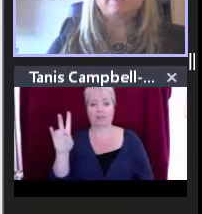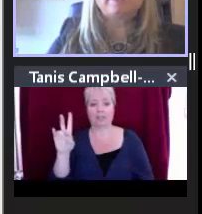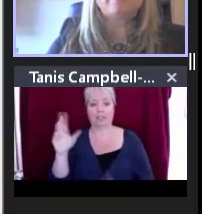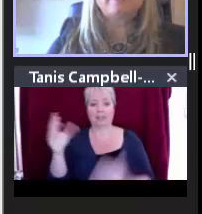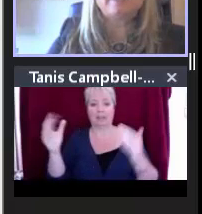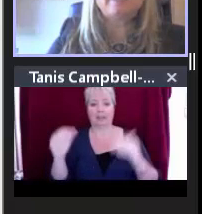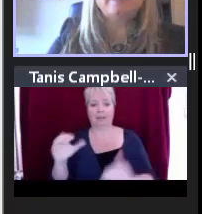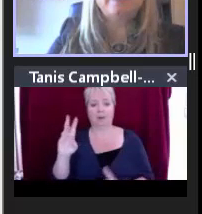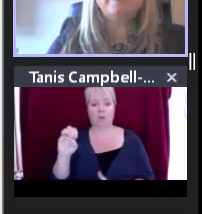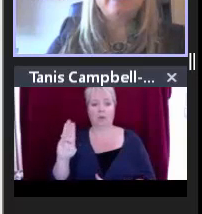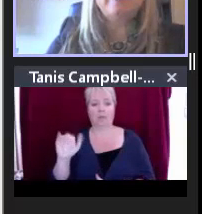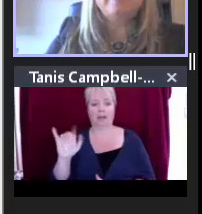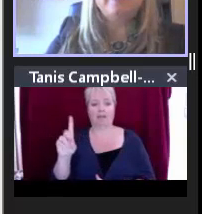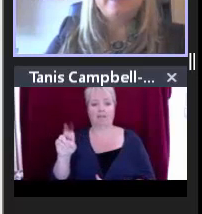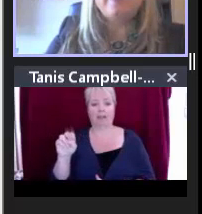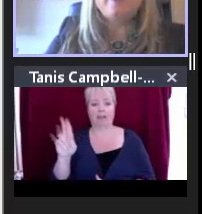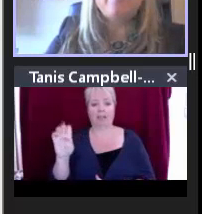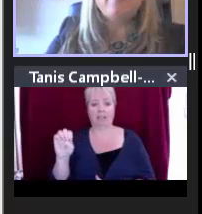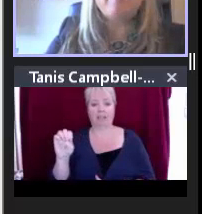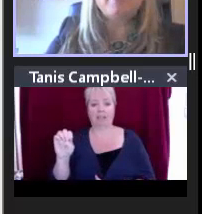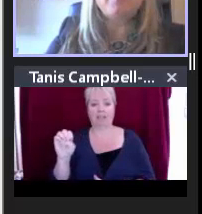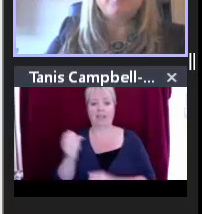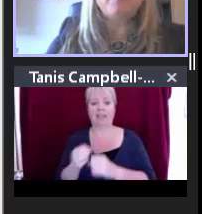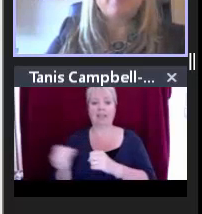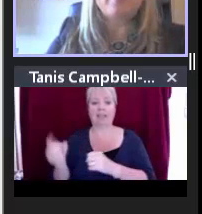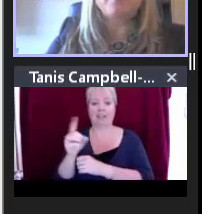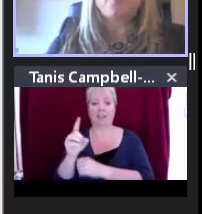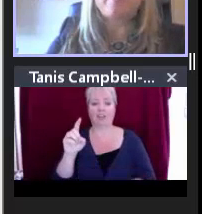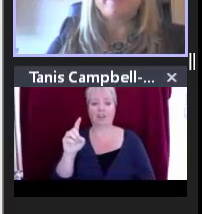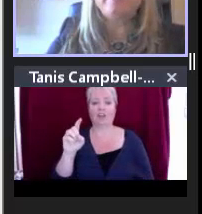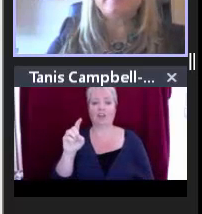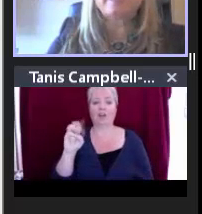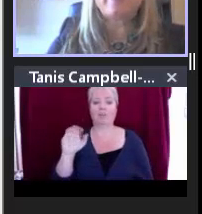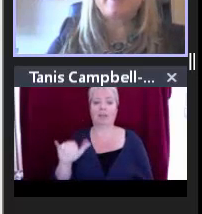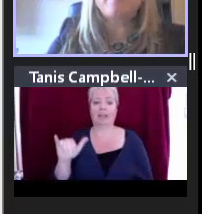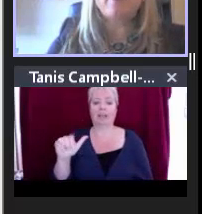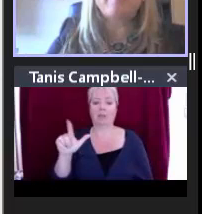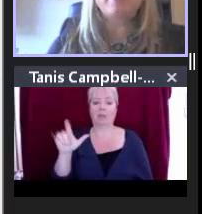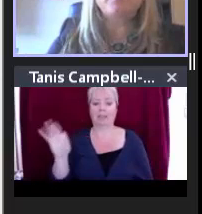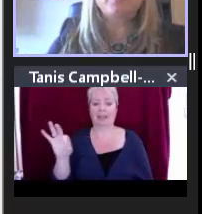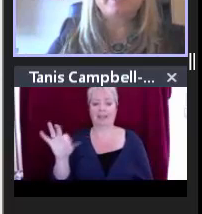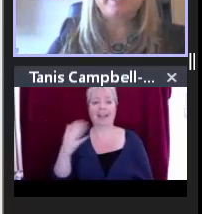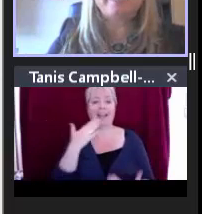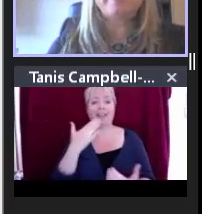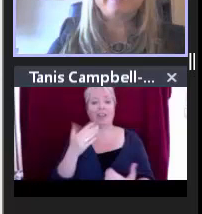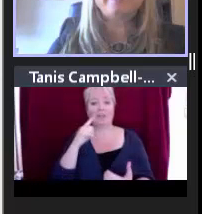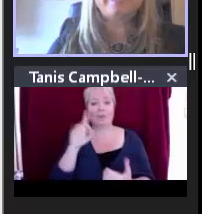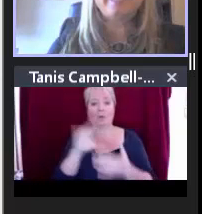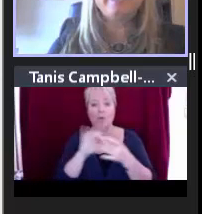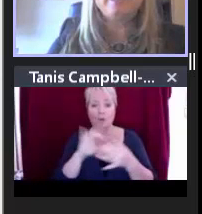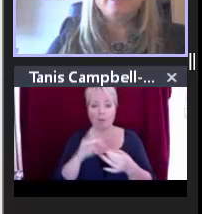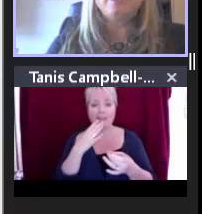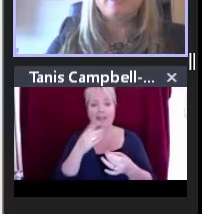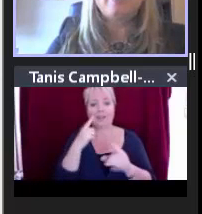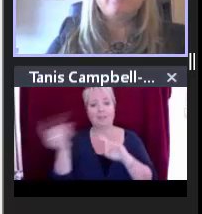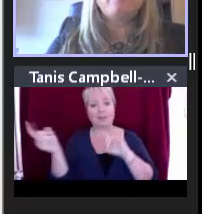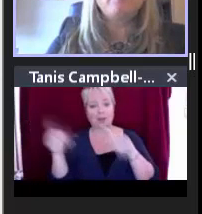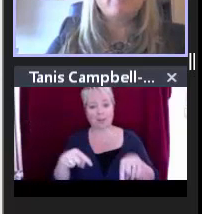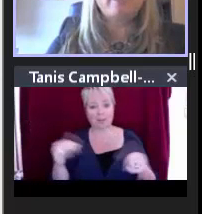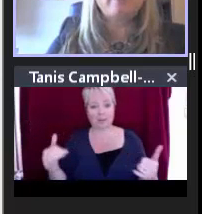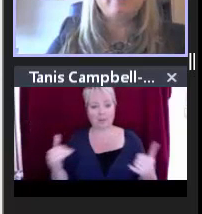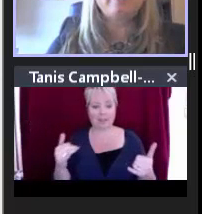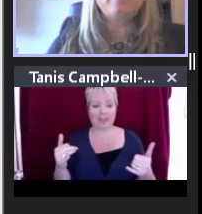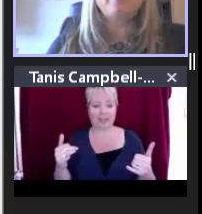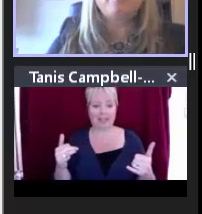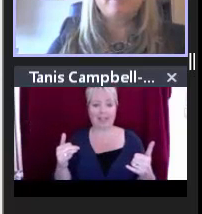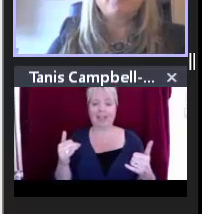spring 2017. Thank you very much for your final comments. Thank you very much for attending today. If you've